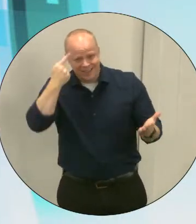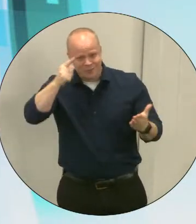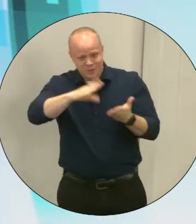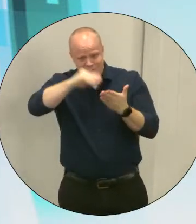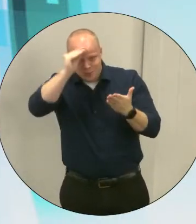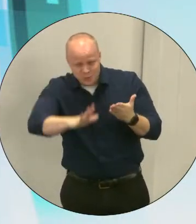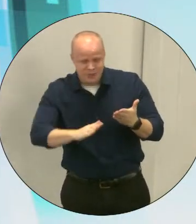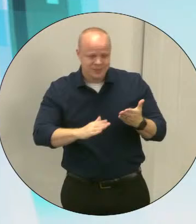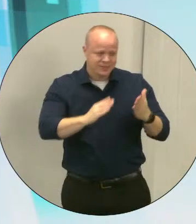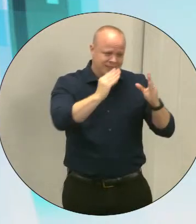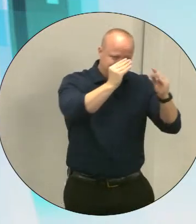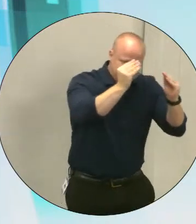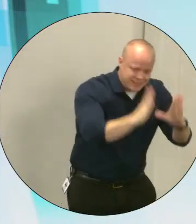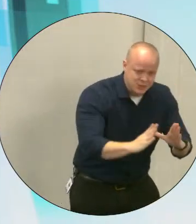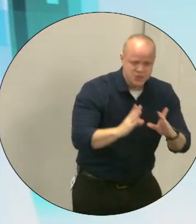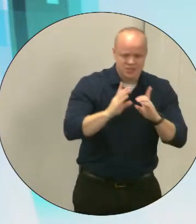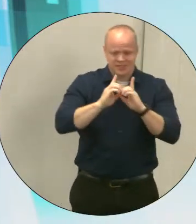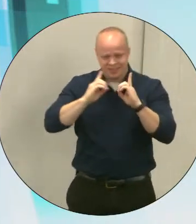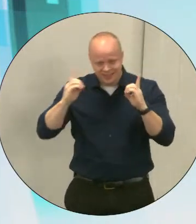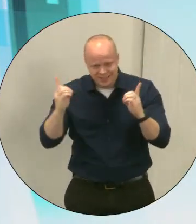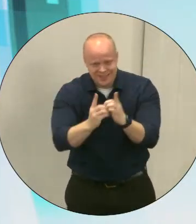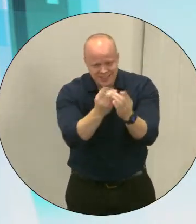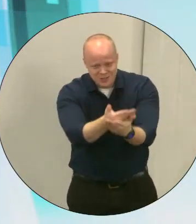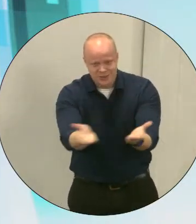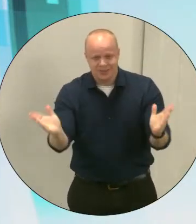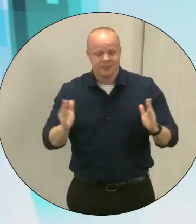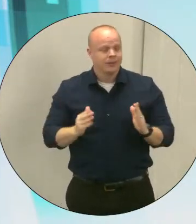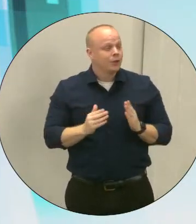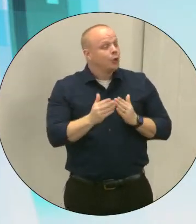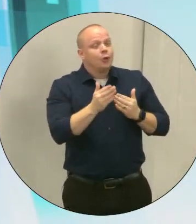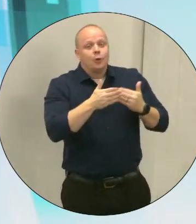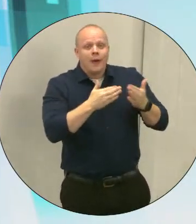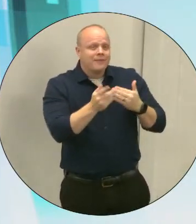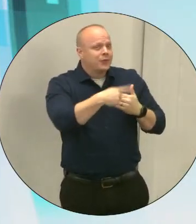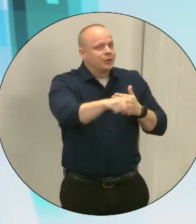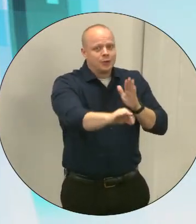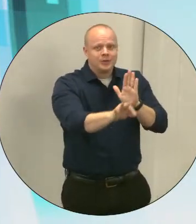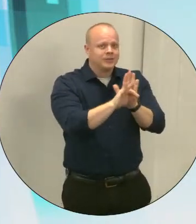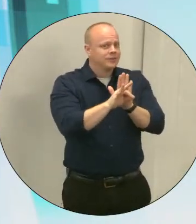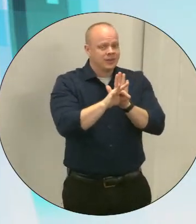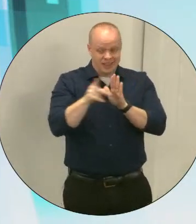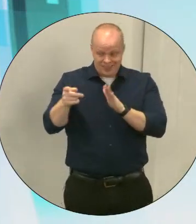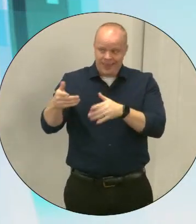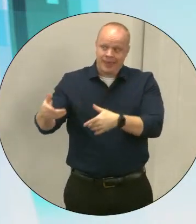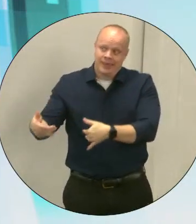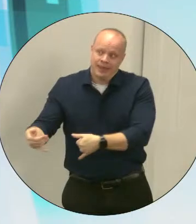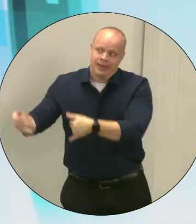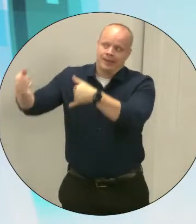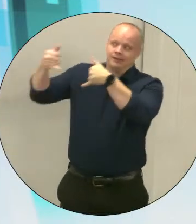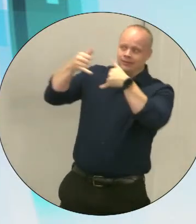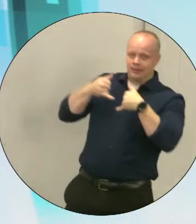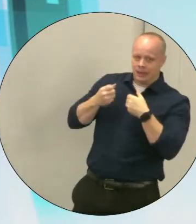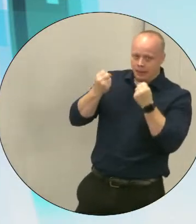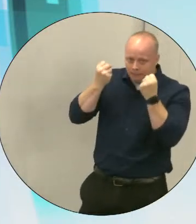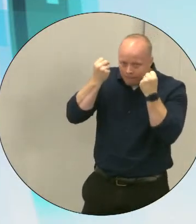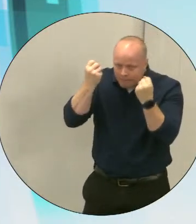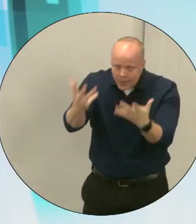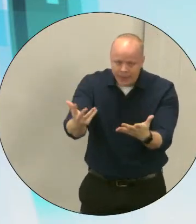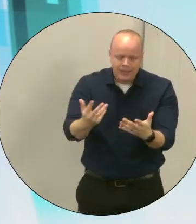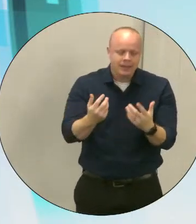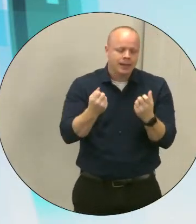for teachers, and for the district. Whoever you choose is inheriting what many